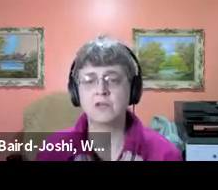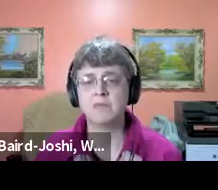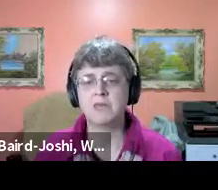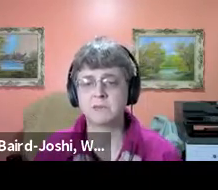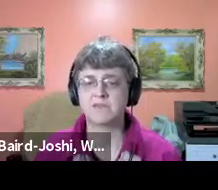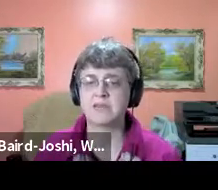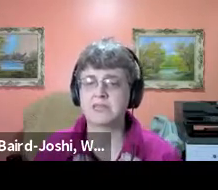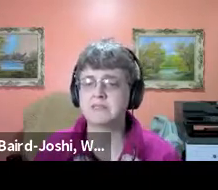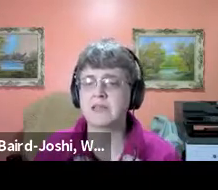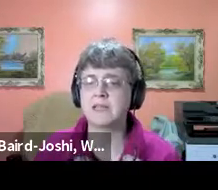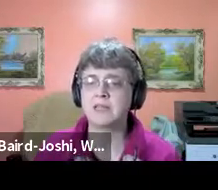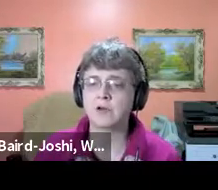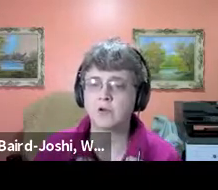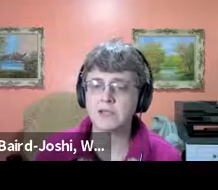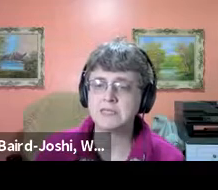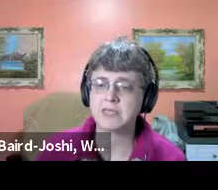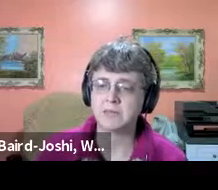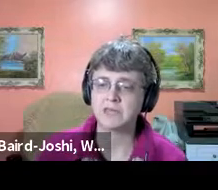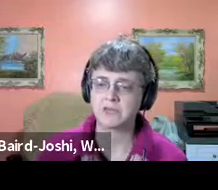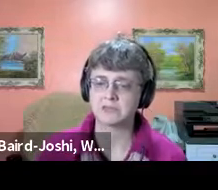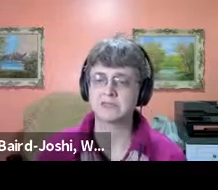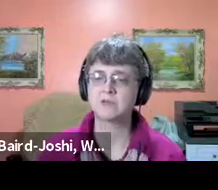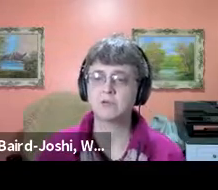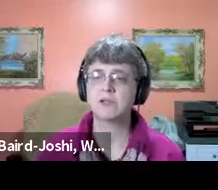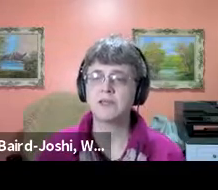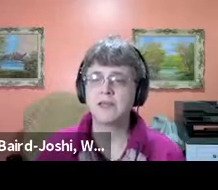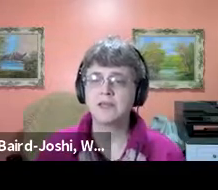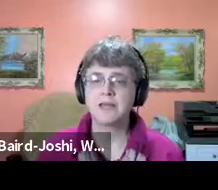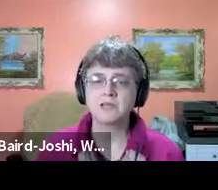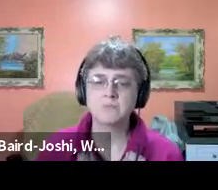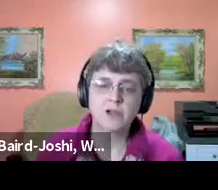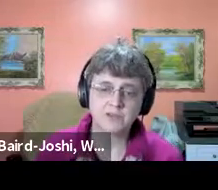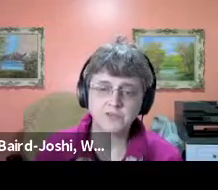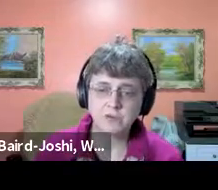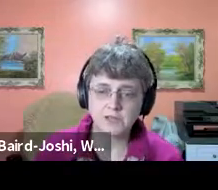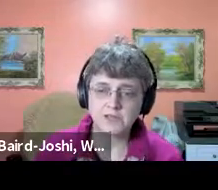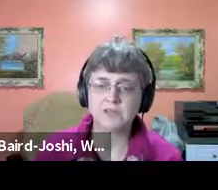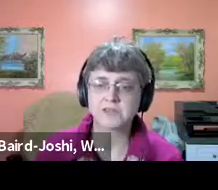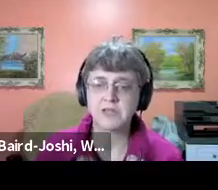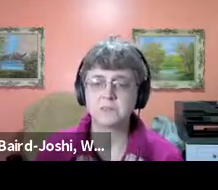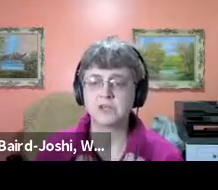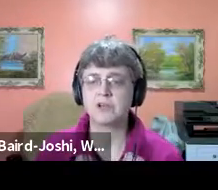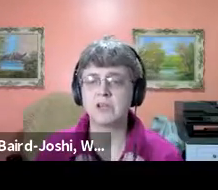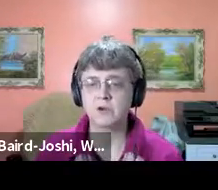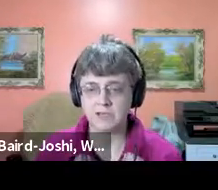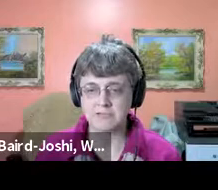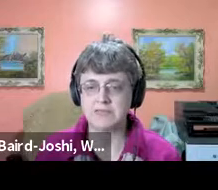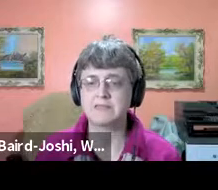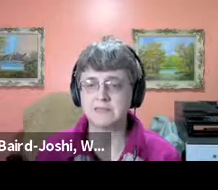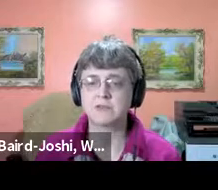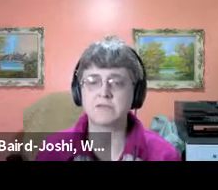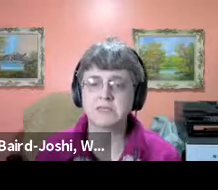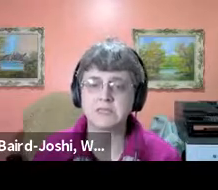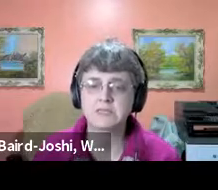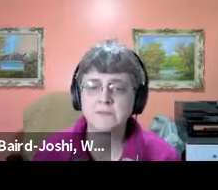your committee to provide insight in how crises can be addressed at school and explore how school adults can help children in crises